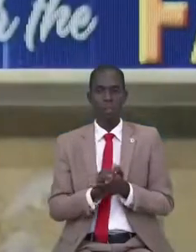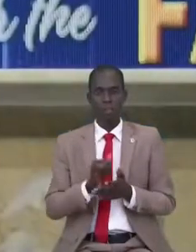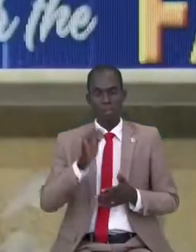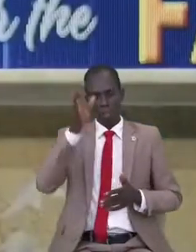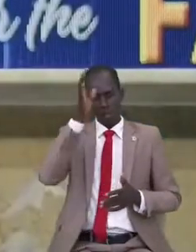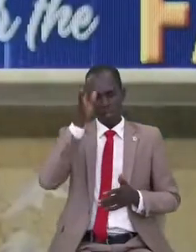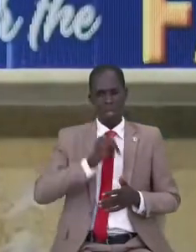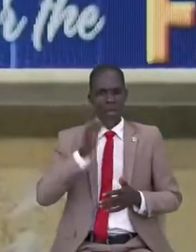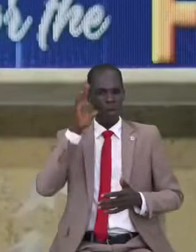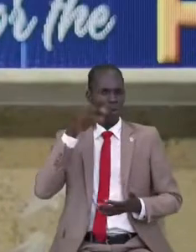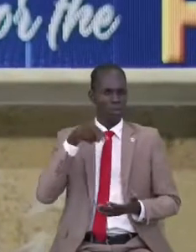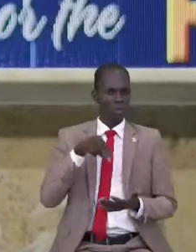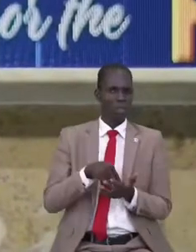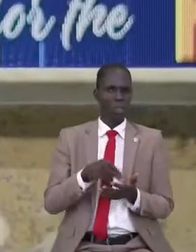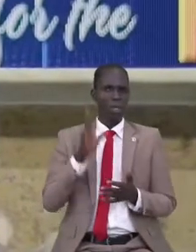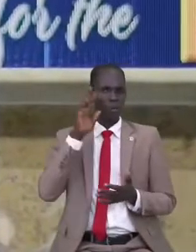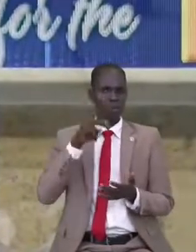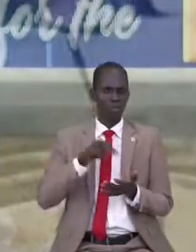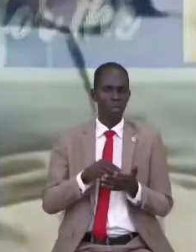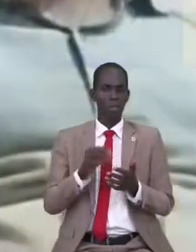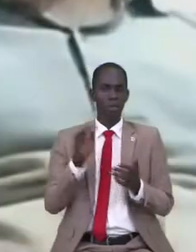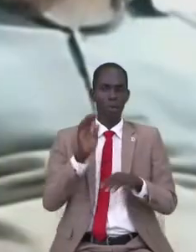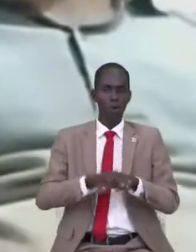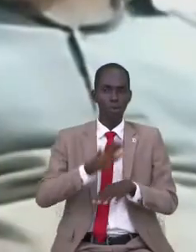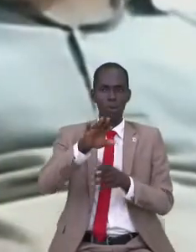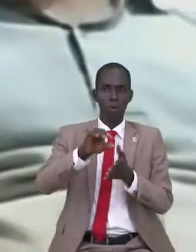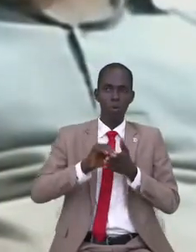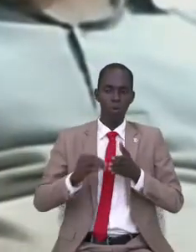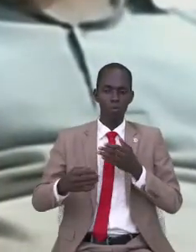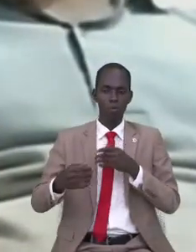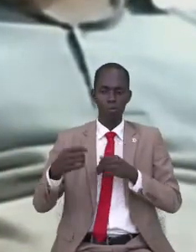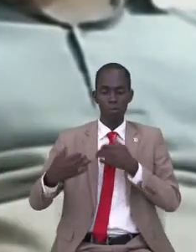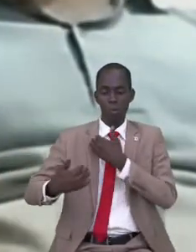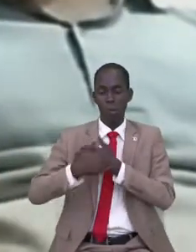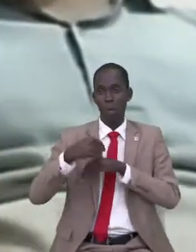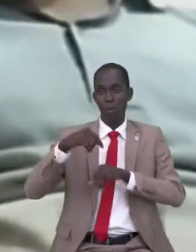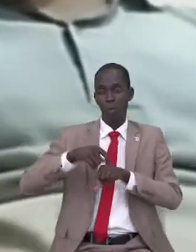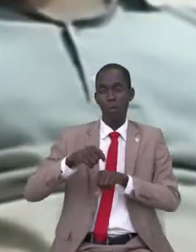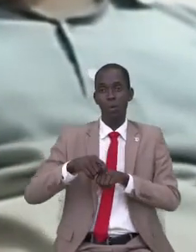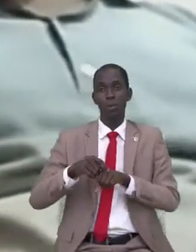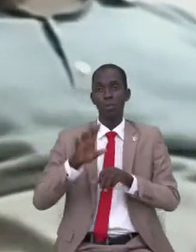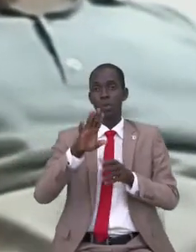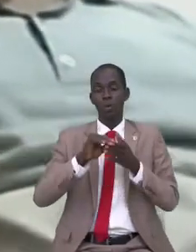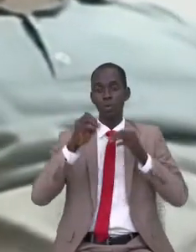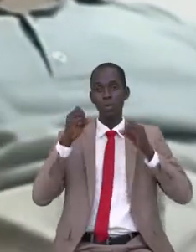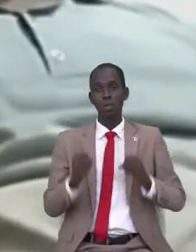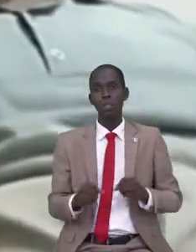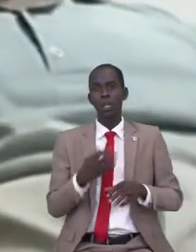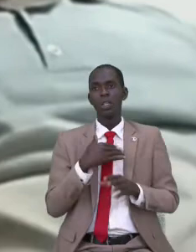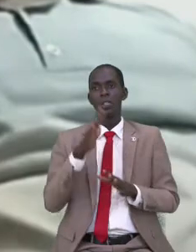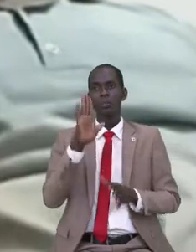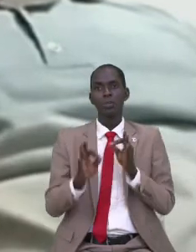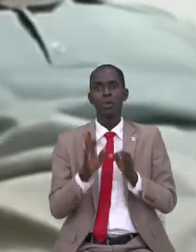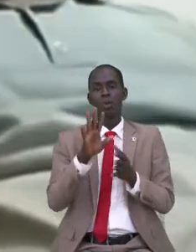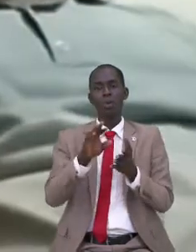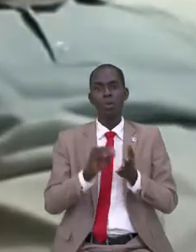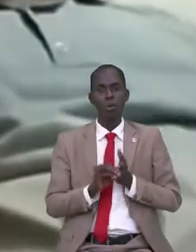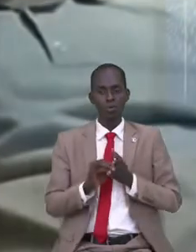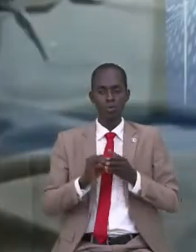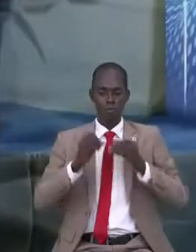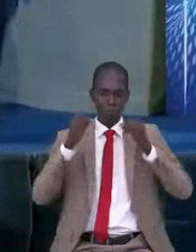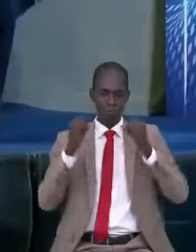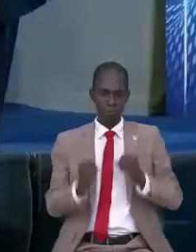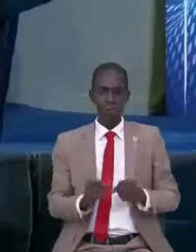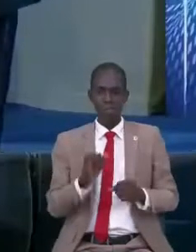firm and stand erect by your backbone. And if your backbone is bent and curved,